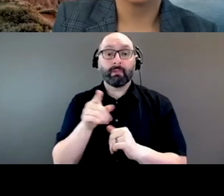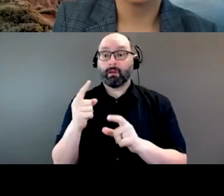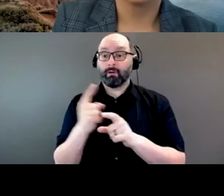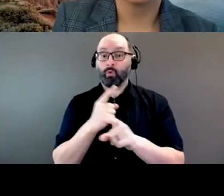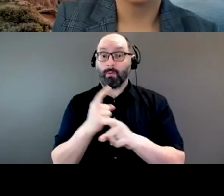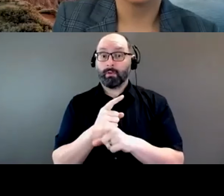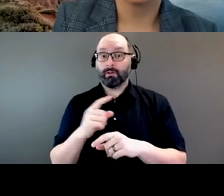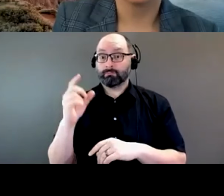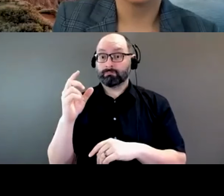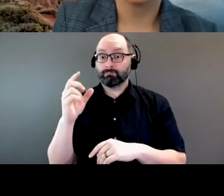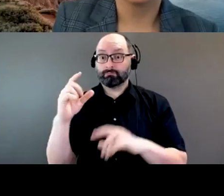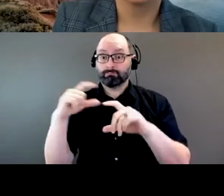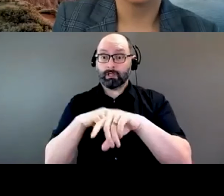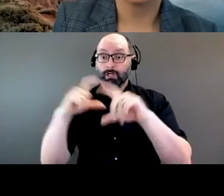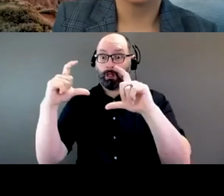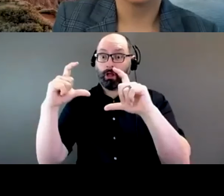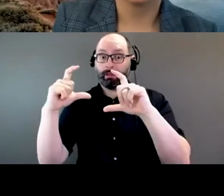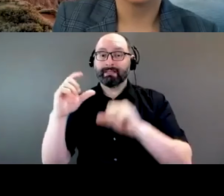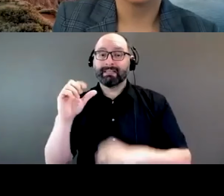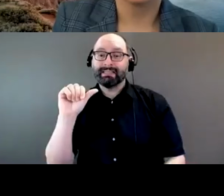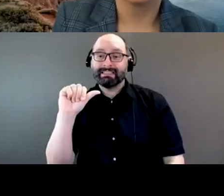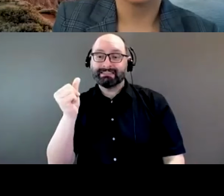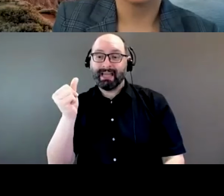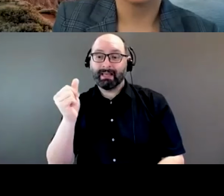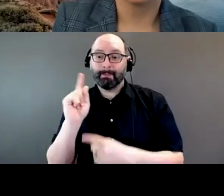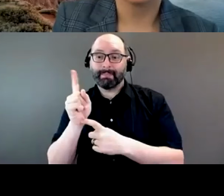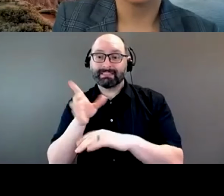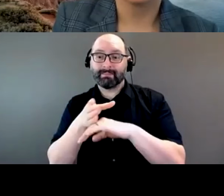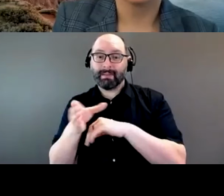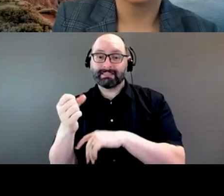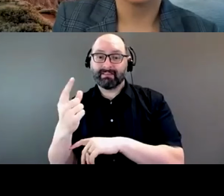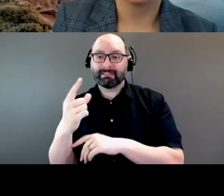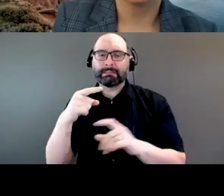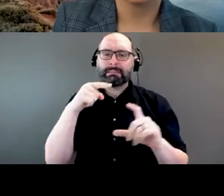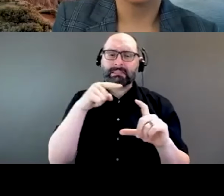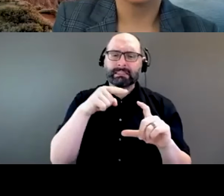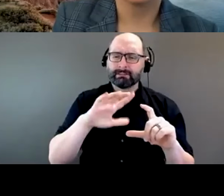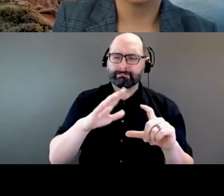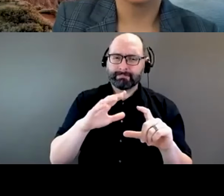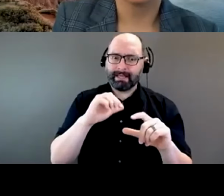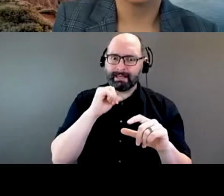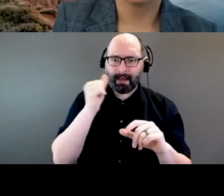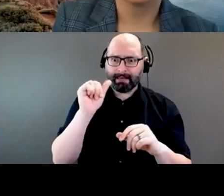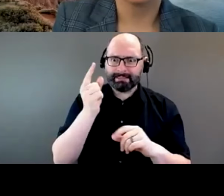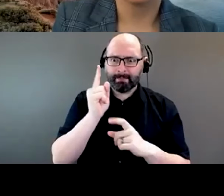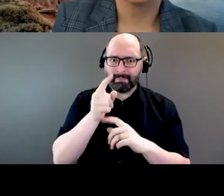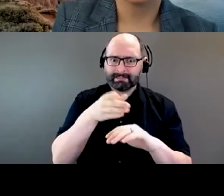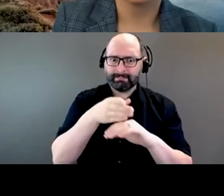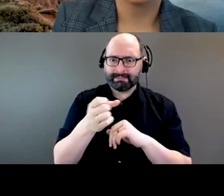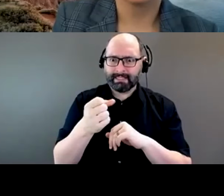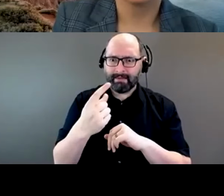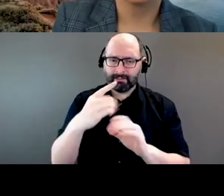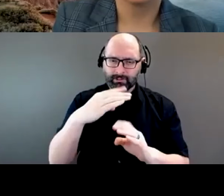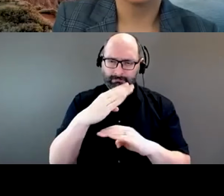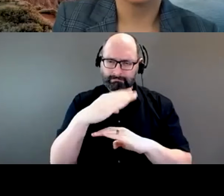10 past 11. And then this is an abnormal clock because it is not 10 past 11. So they couldn't